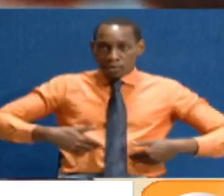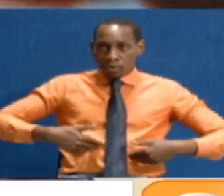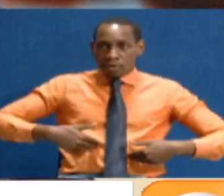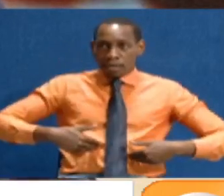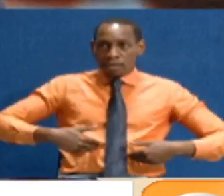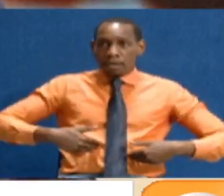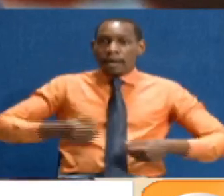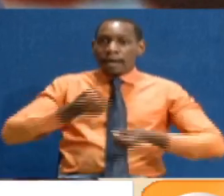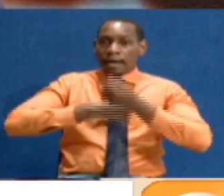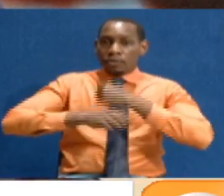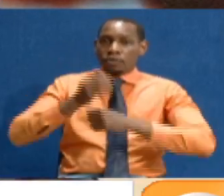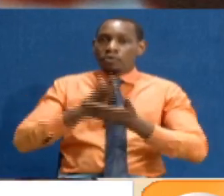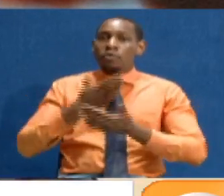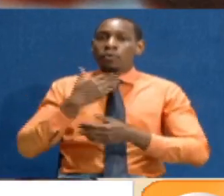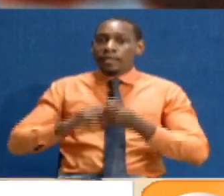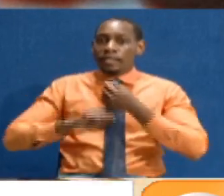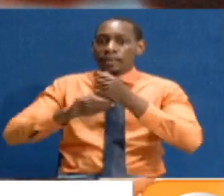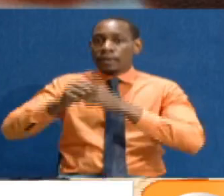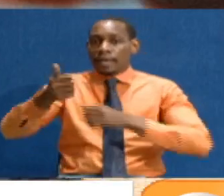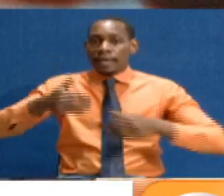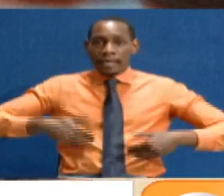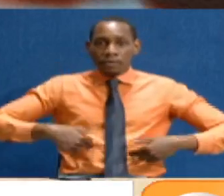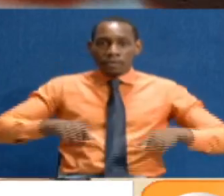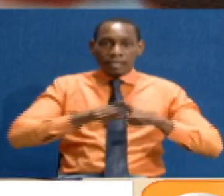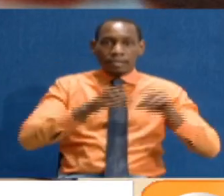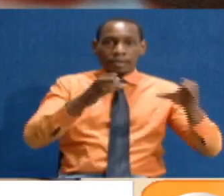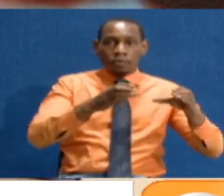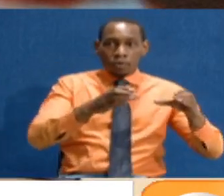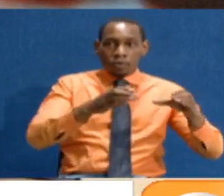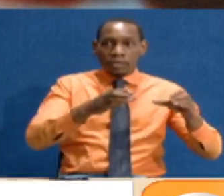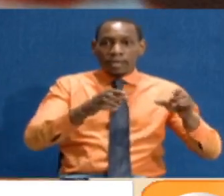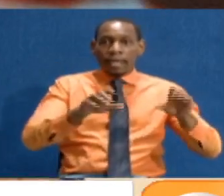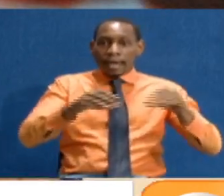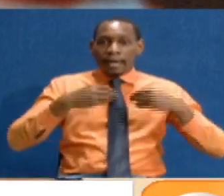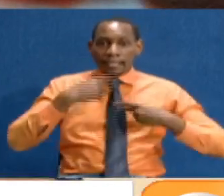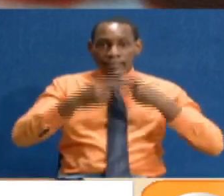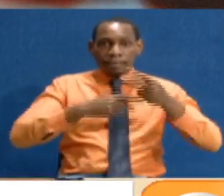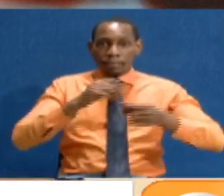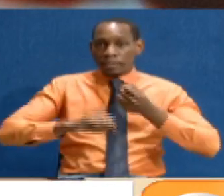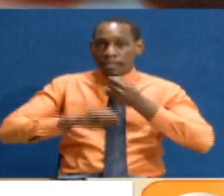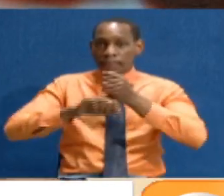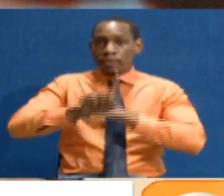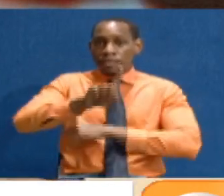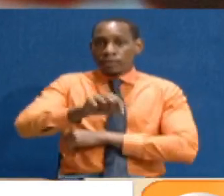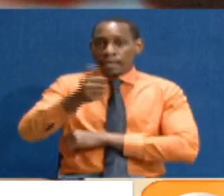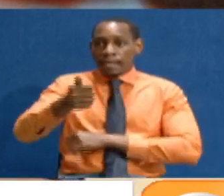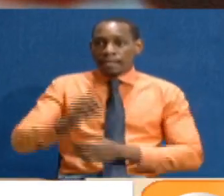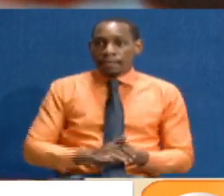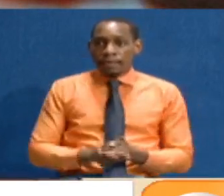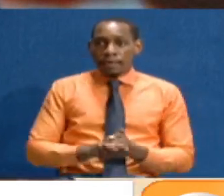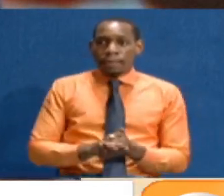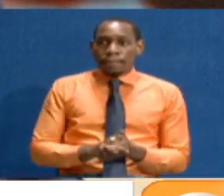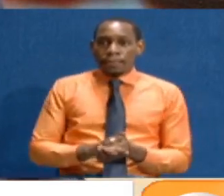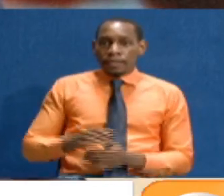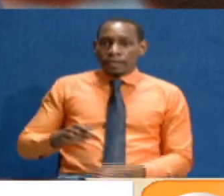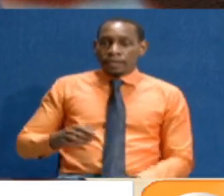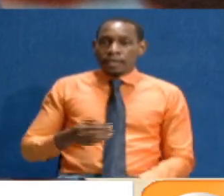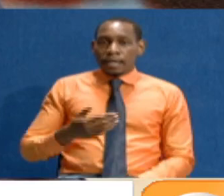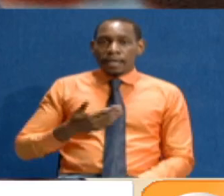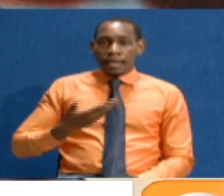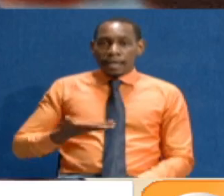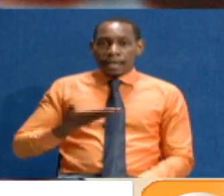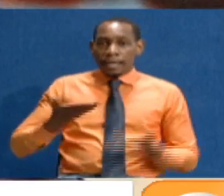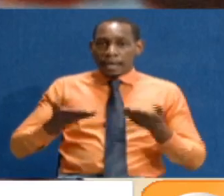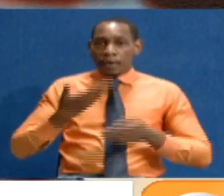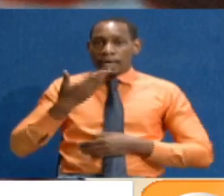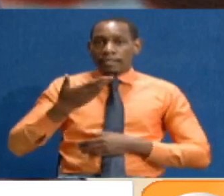going out deliberately to support their fellow young people and the community owning the process of supporting each other and growing together. To answer your question